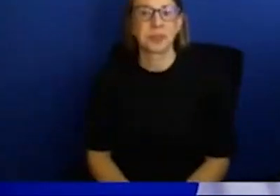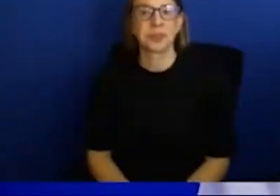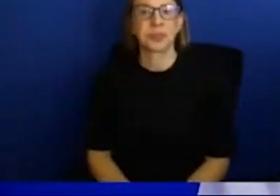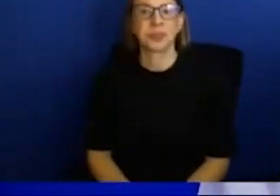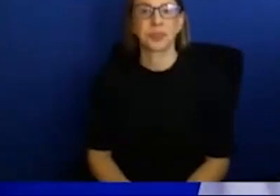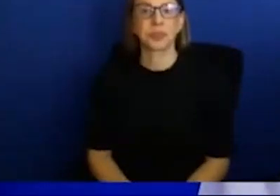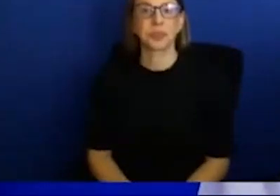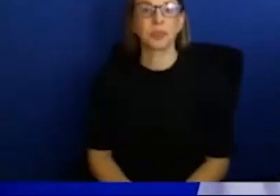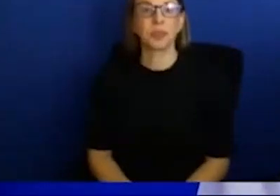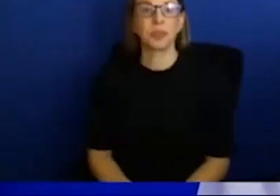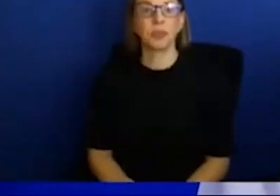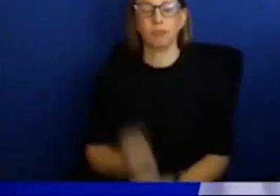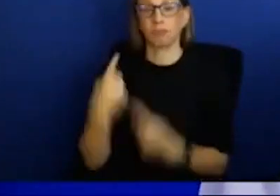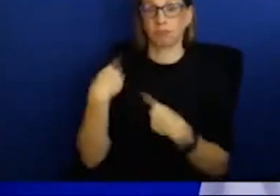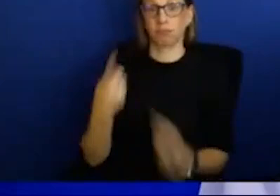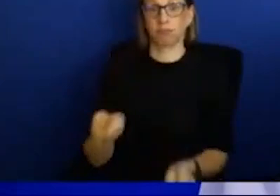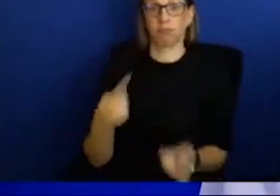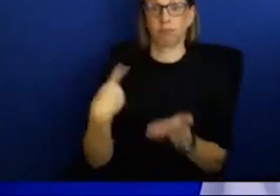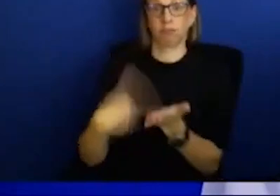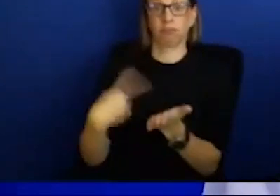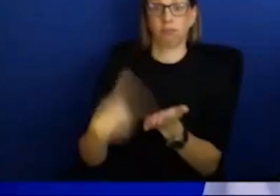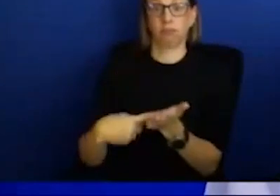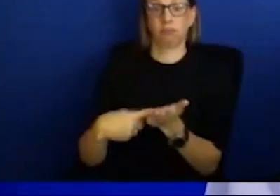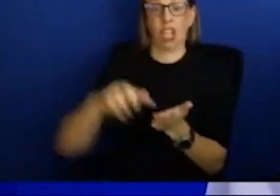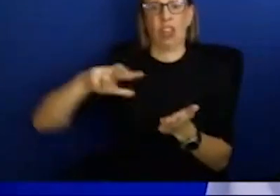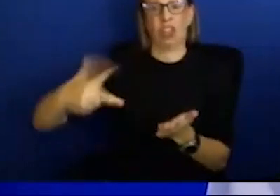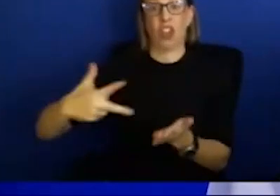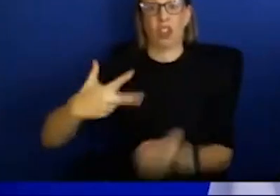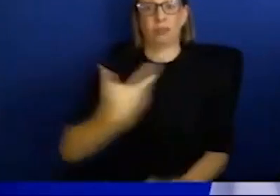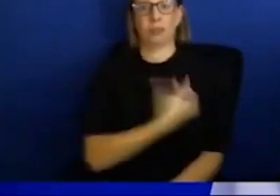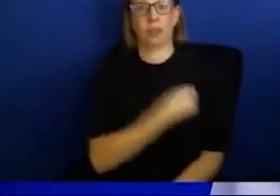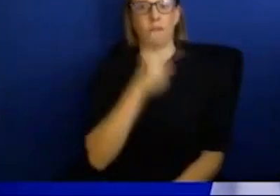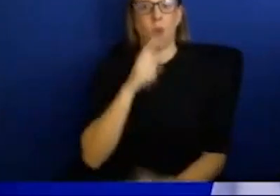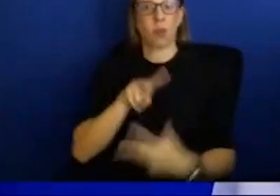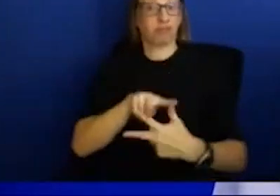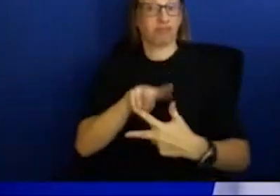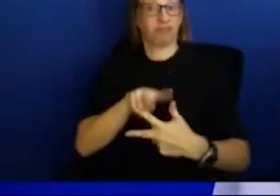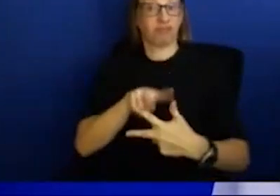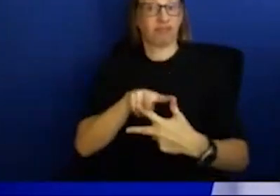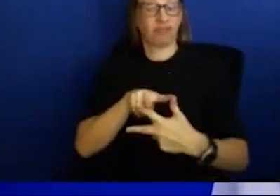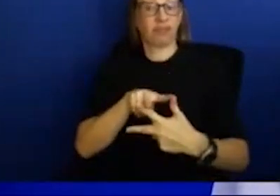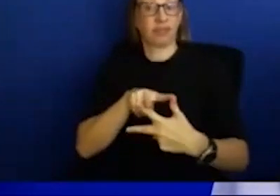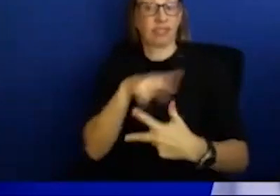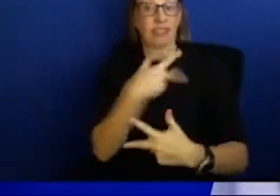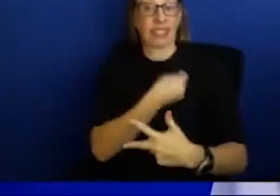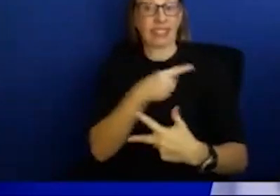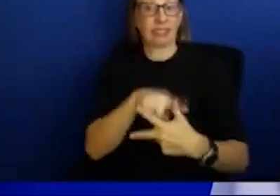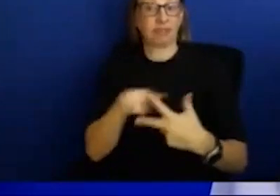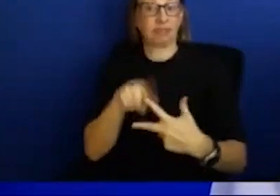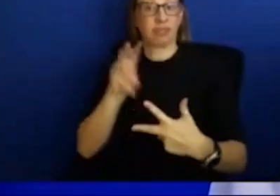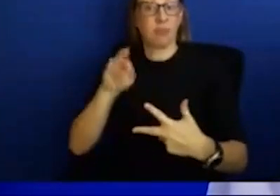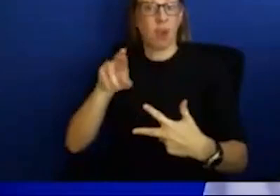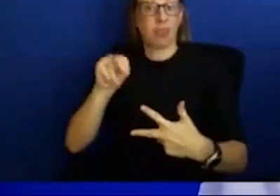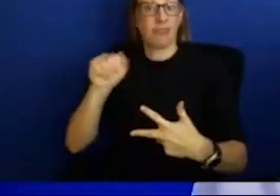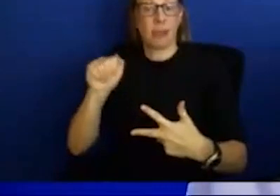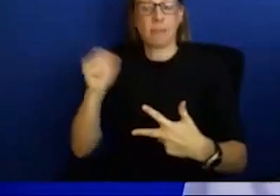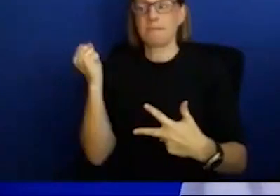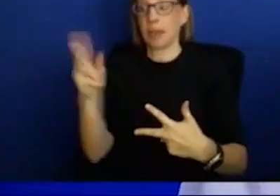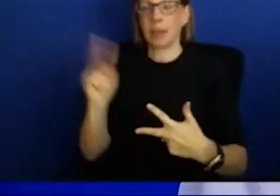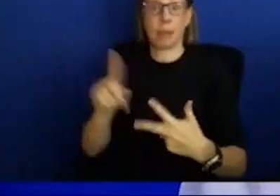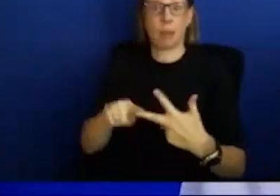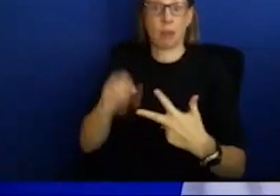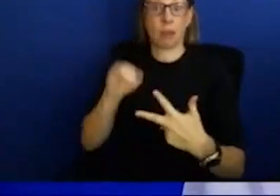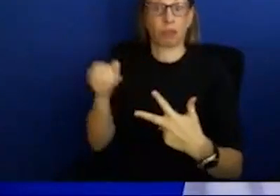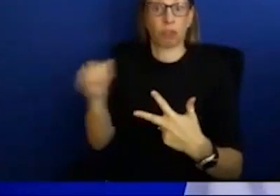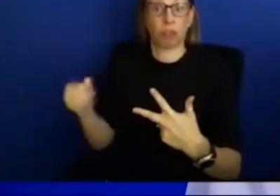ever since there was talk about a third dosing for the mRNA vaccines, a lot of the people who had gotten Johnson & Johnson